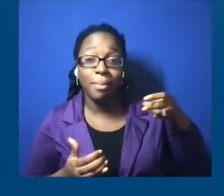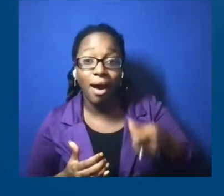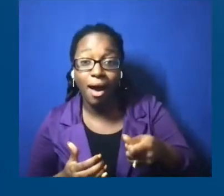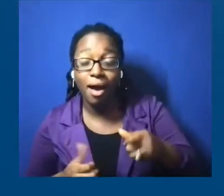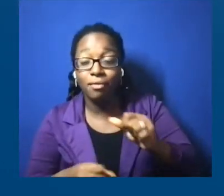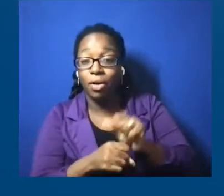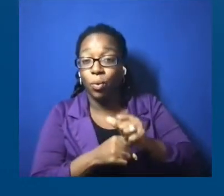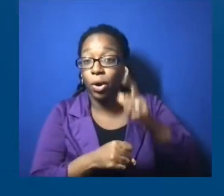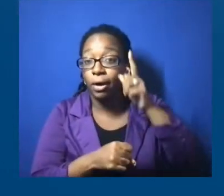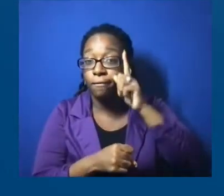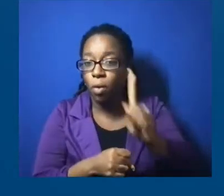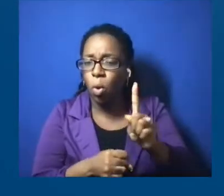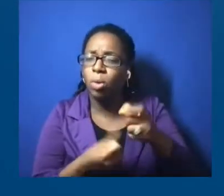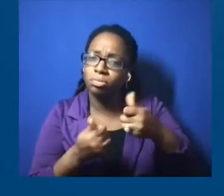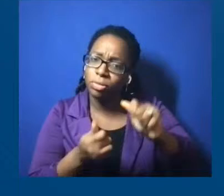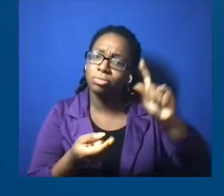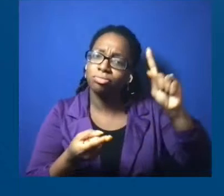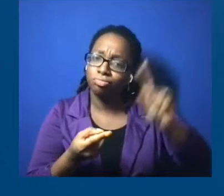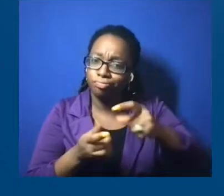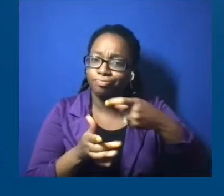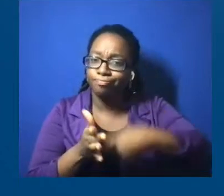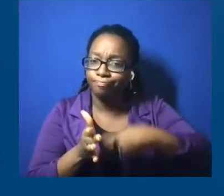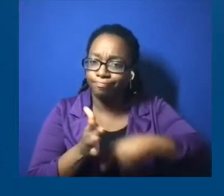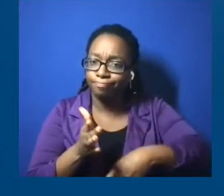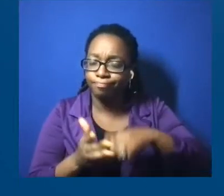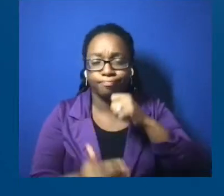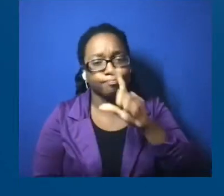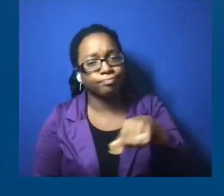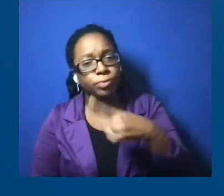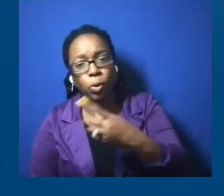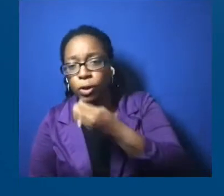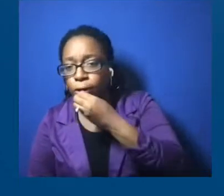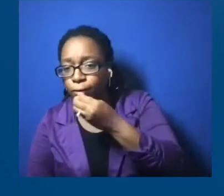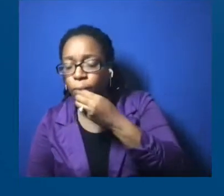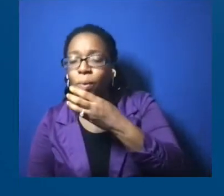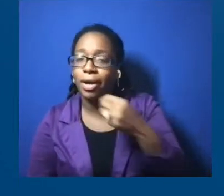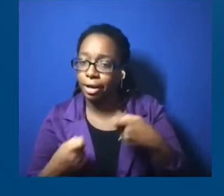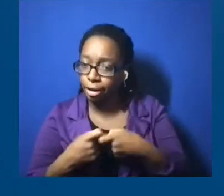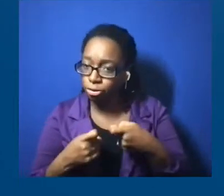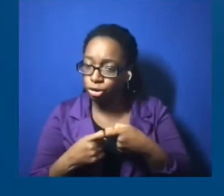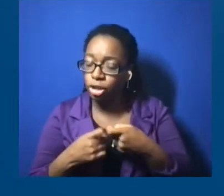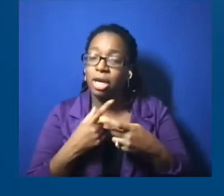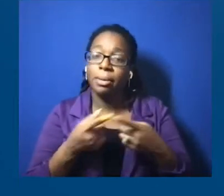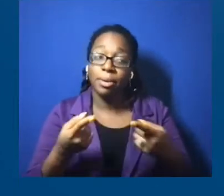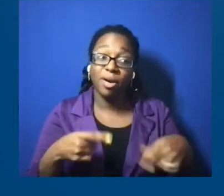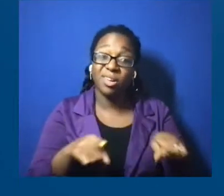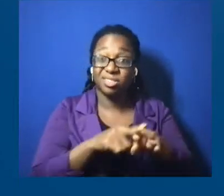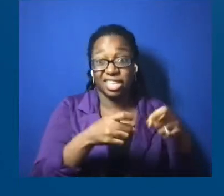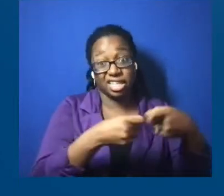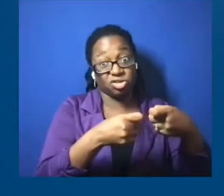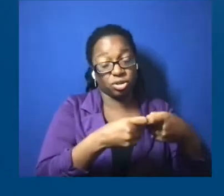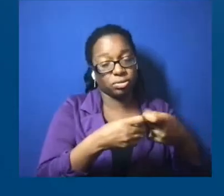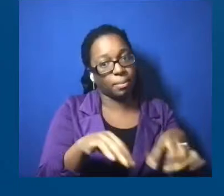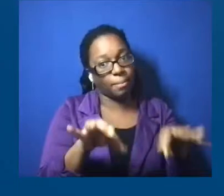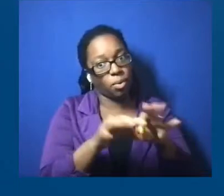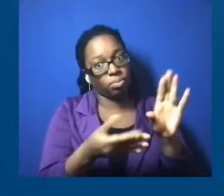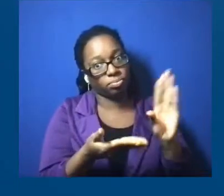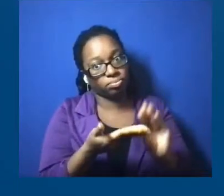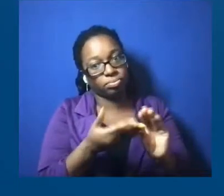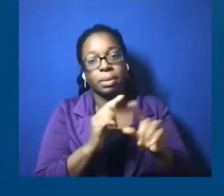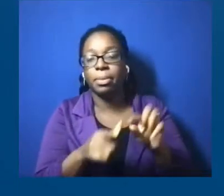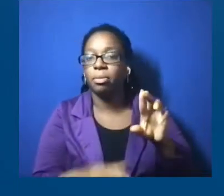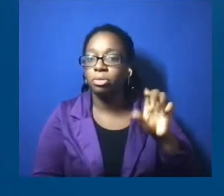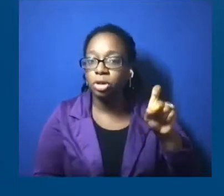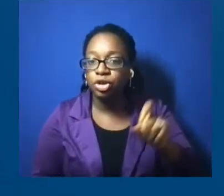families through. It's not just food and energy, which is critical. We brought down the cost of energy. but prescription drugs,